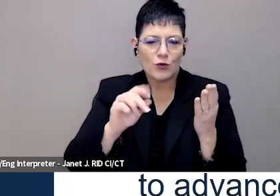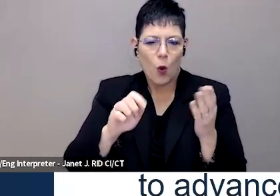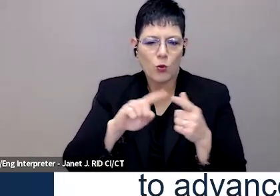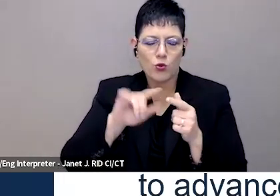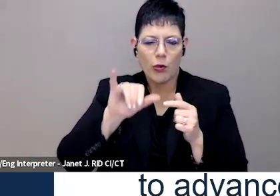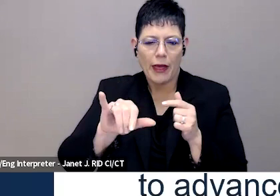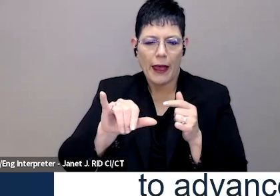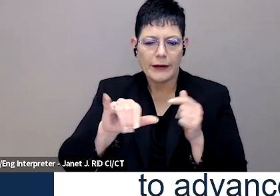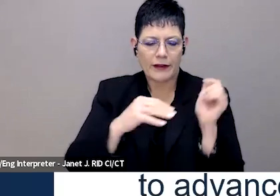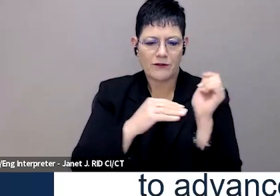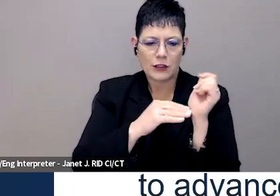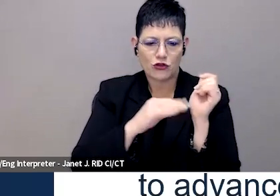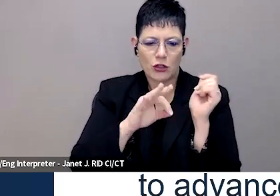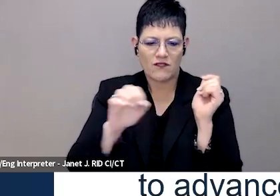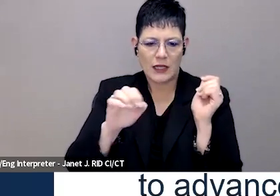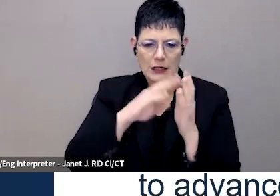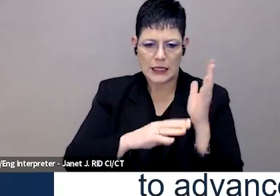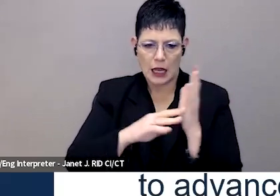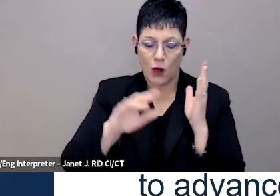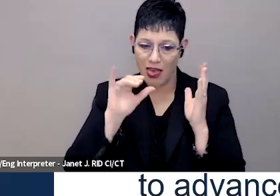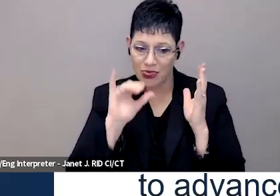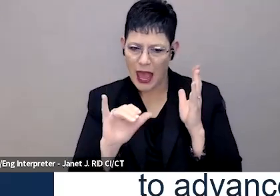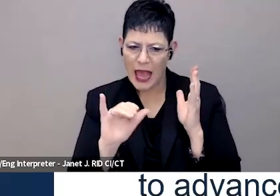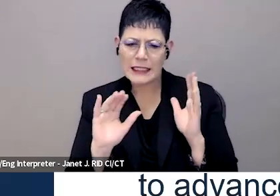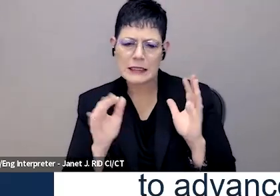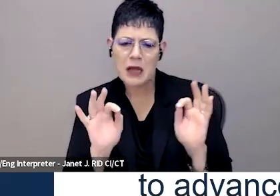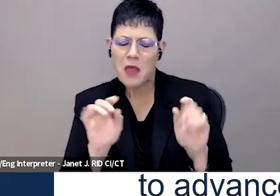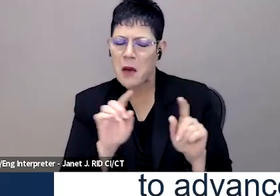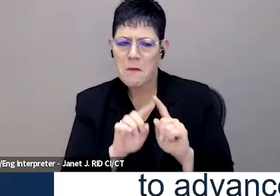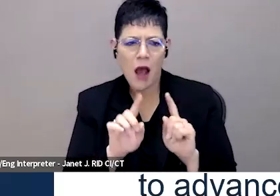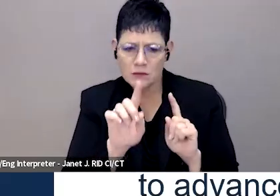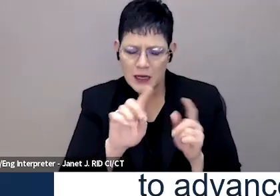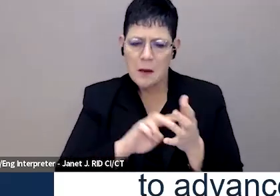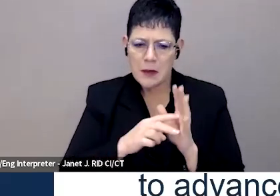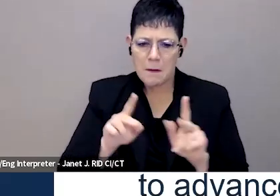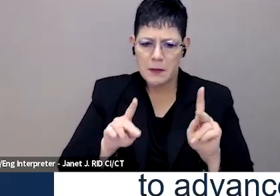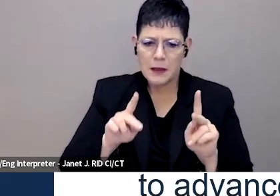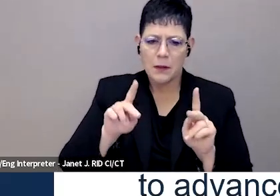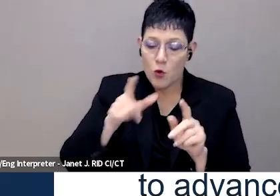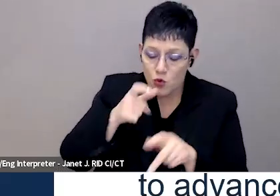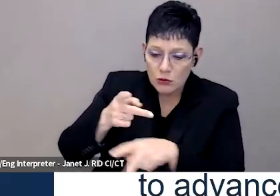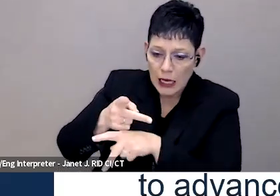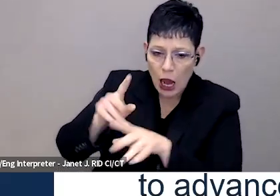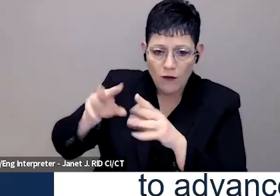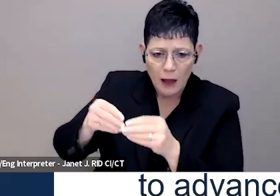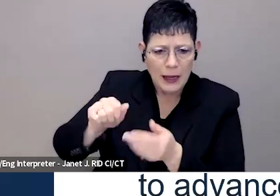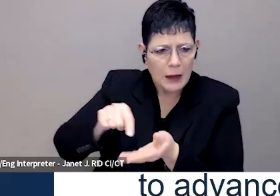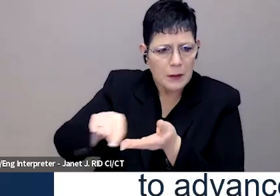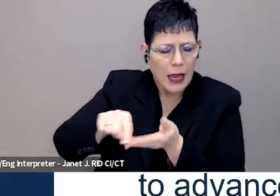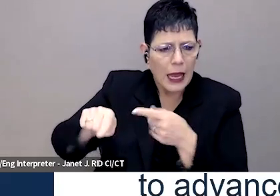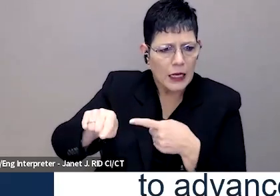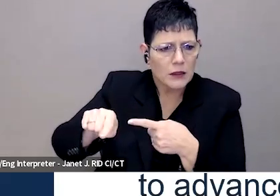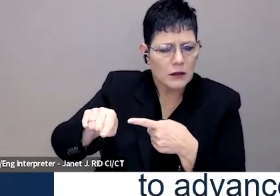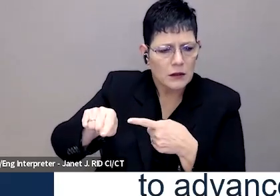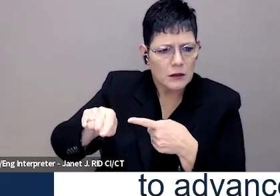schedule. This seemingly technical change means healthcare providers can now be reimbursed for training family caregivers, a potential game changer for